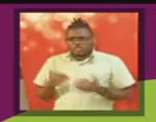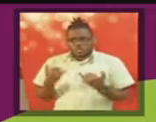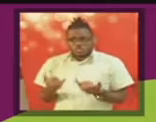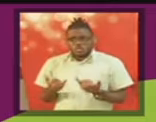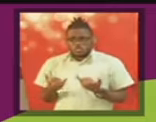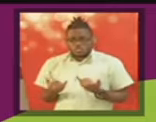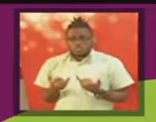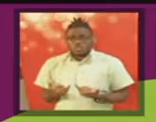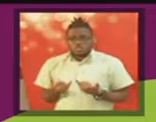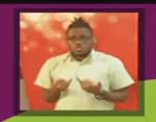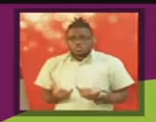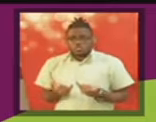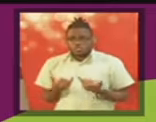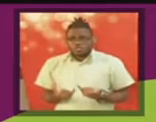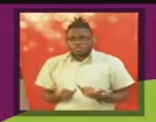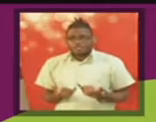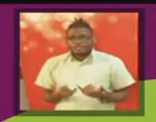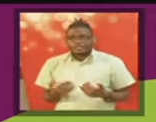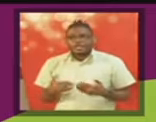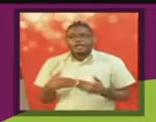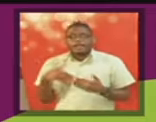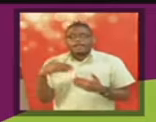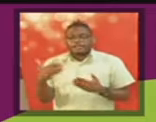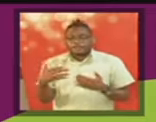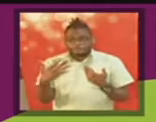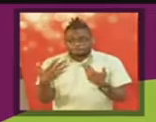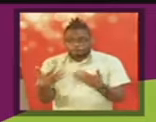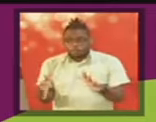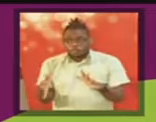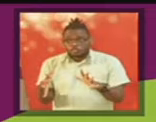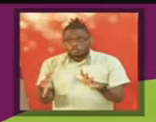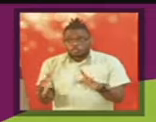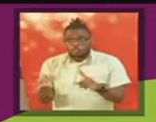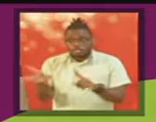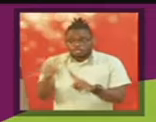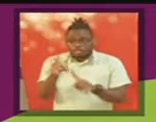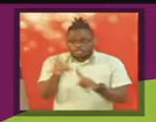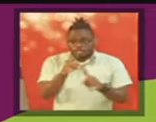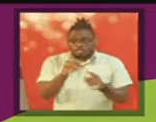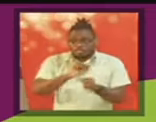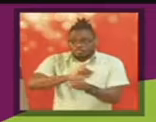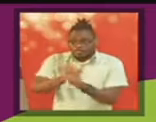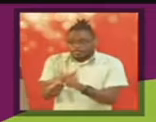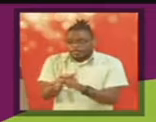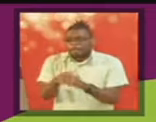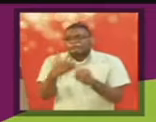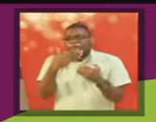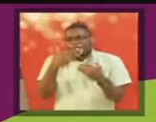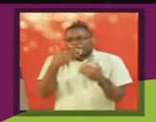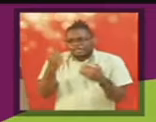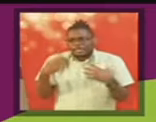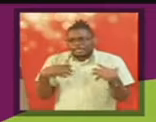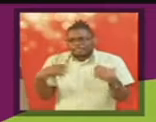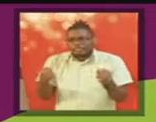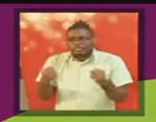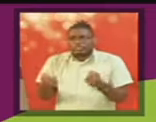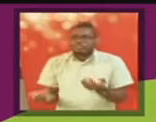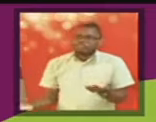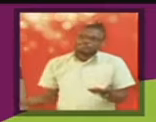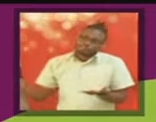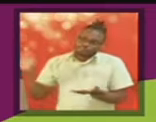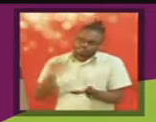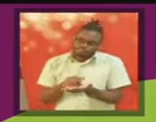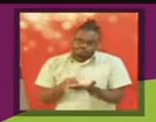be less susceptible or be better able to fight it off? Have we seen that as a trend? Do you think that's what will happen with coronavirus moving forward,